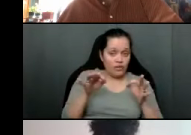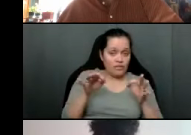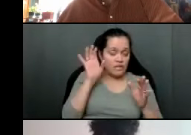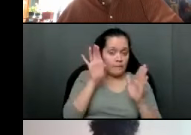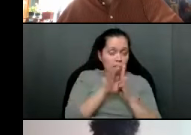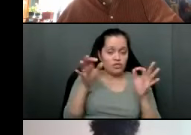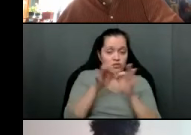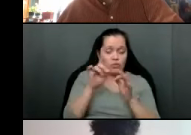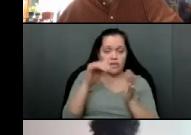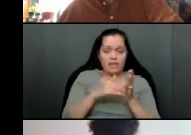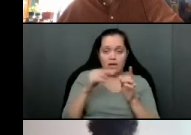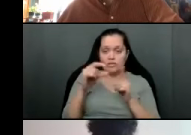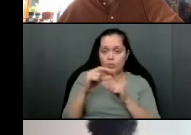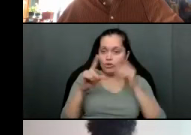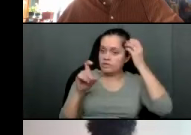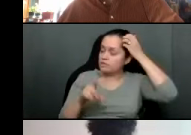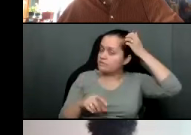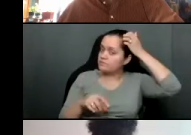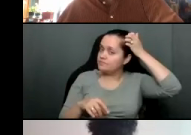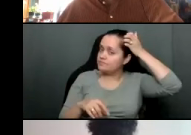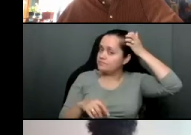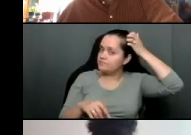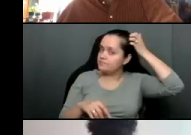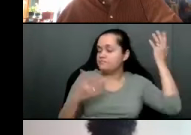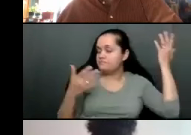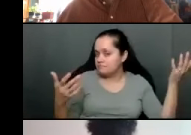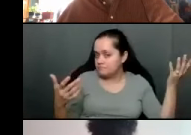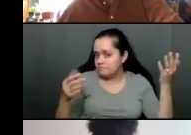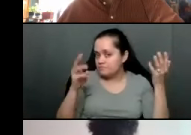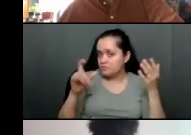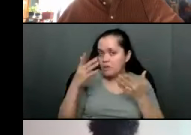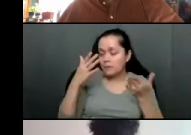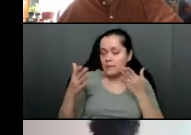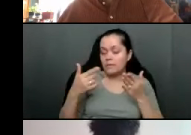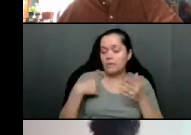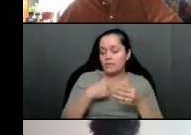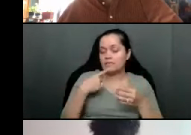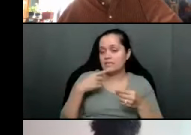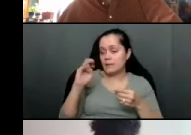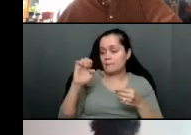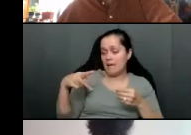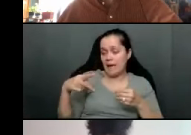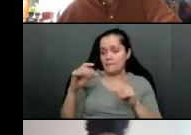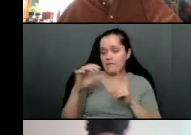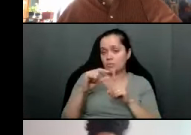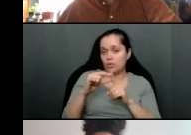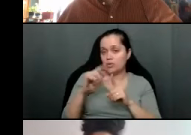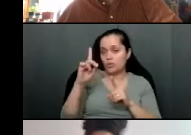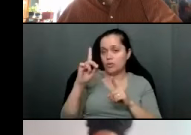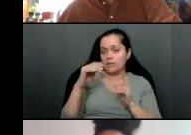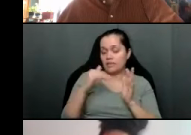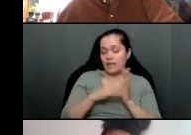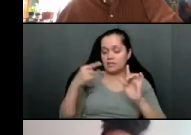worth a thousand words? Well, maybe we'd say a map is worth 1,000 points of